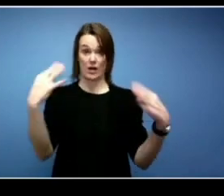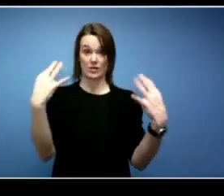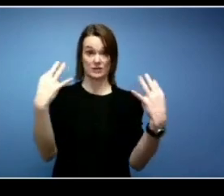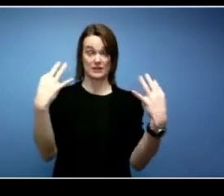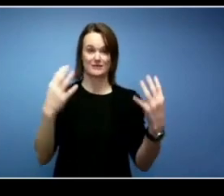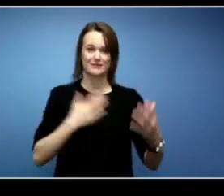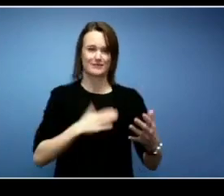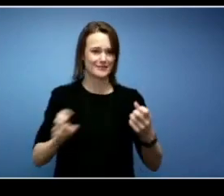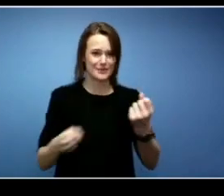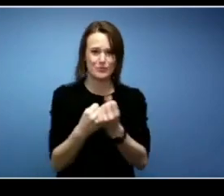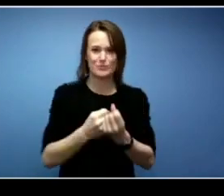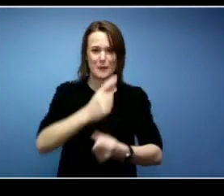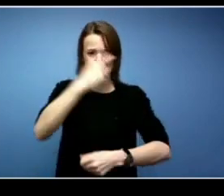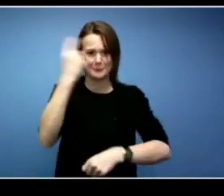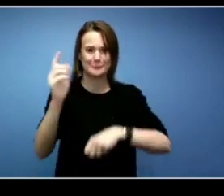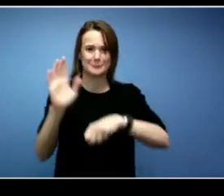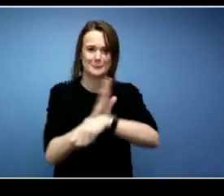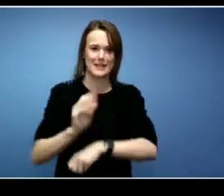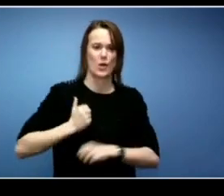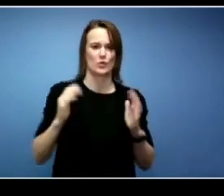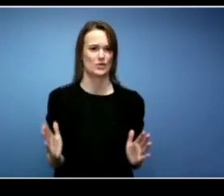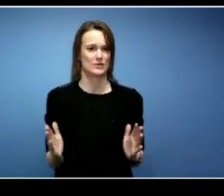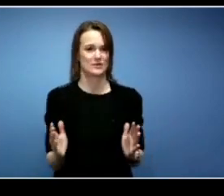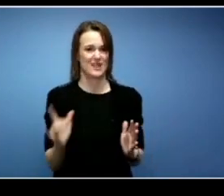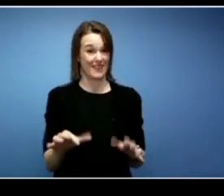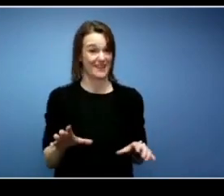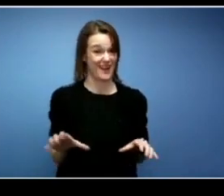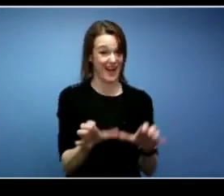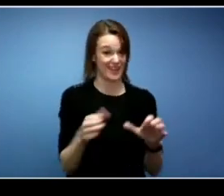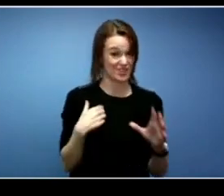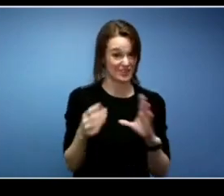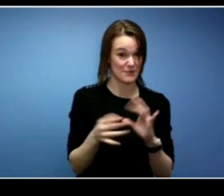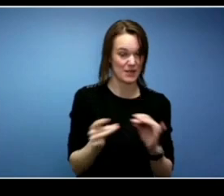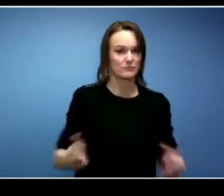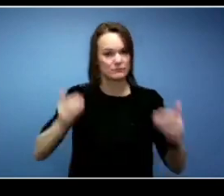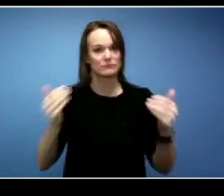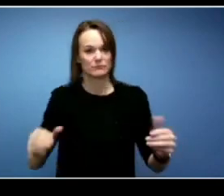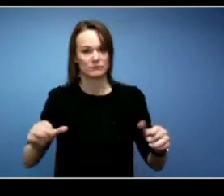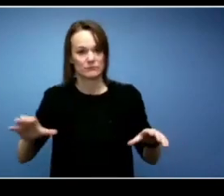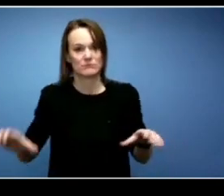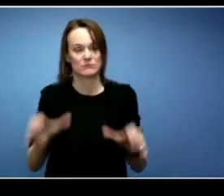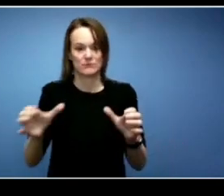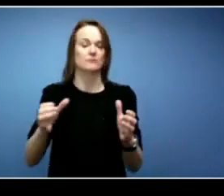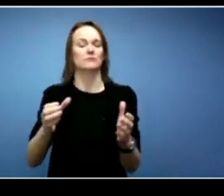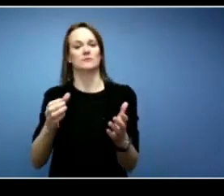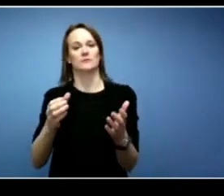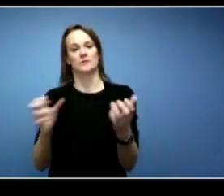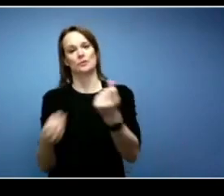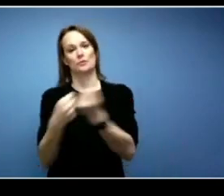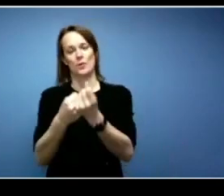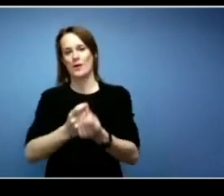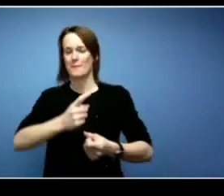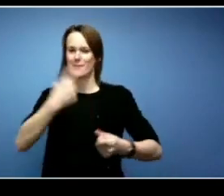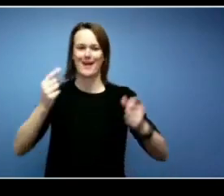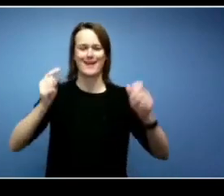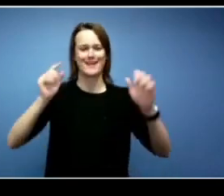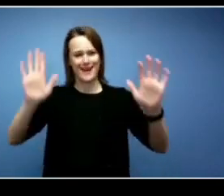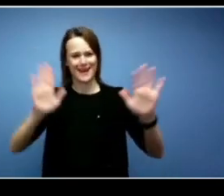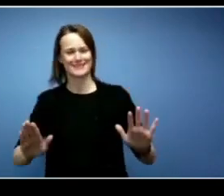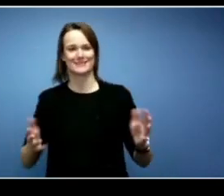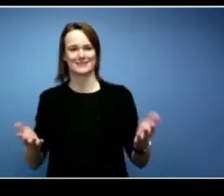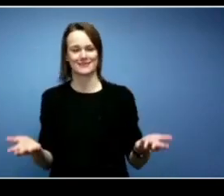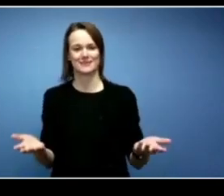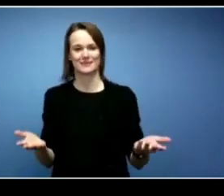owners as one example of something you can do. You see, intentionally supporting Black excellence, which all of our panelists today